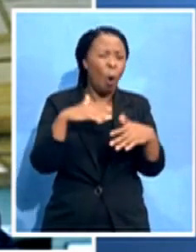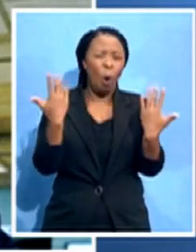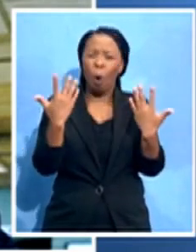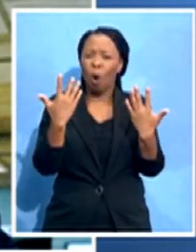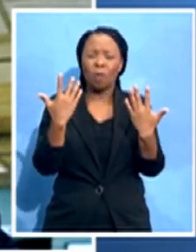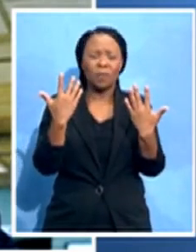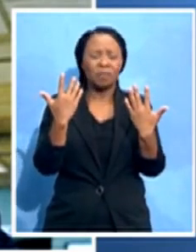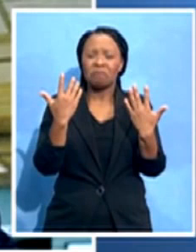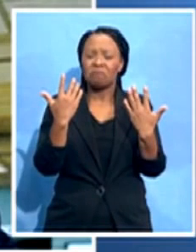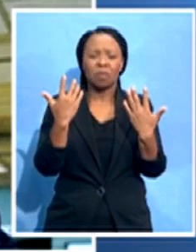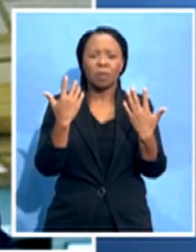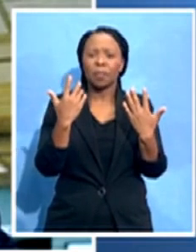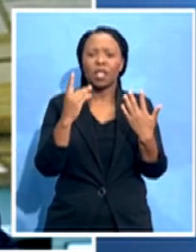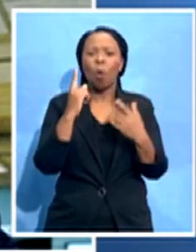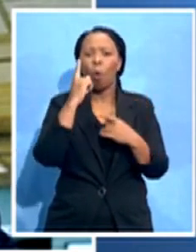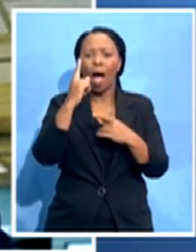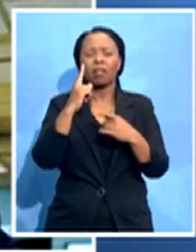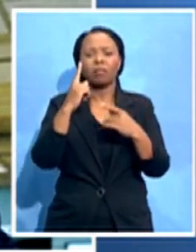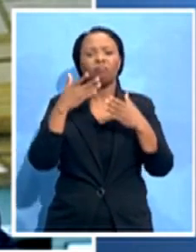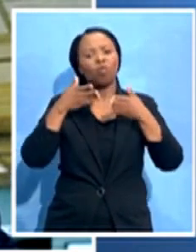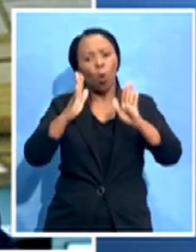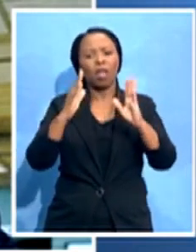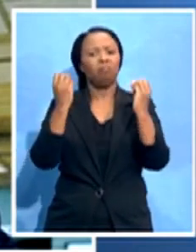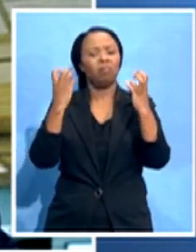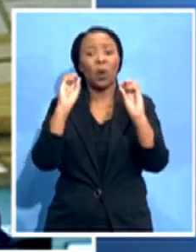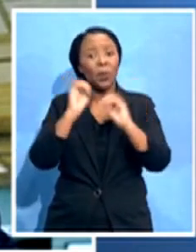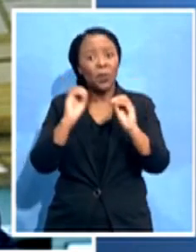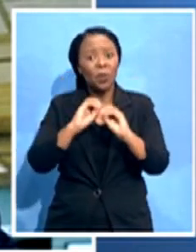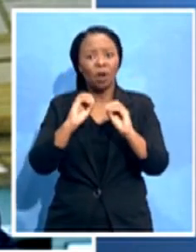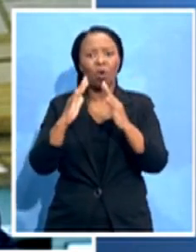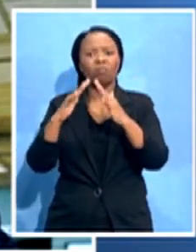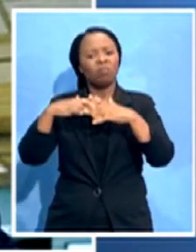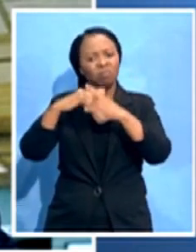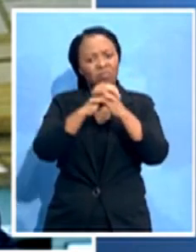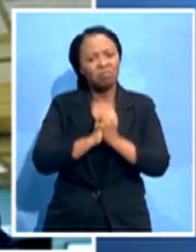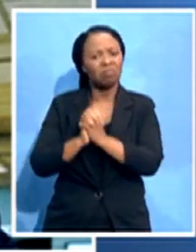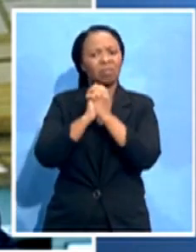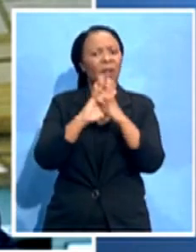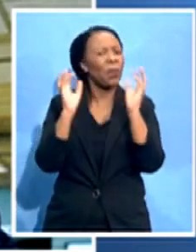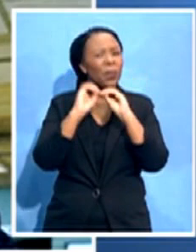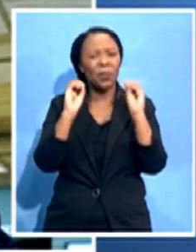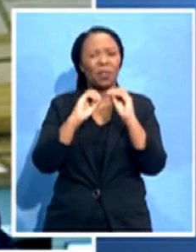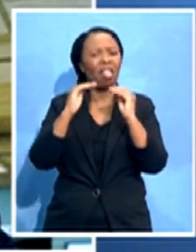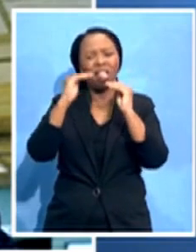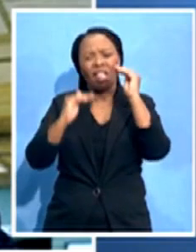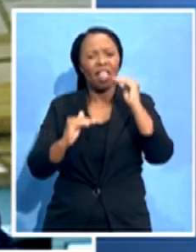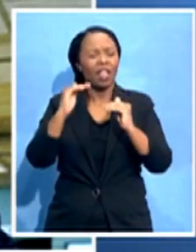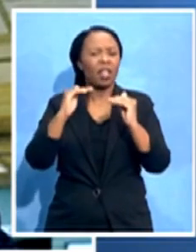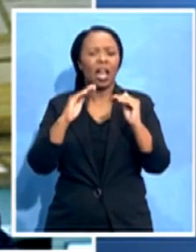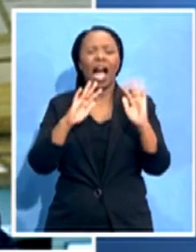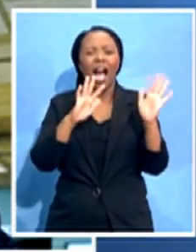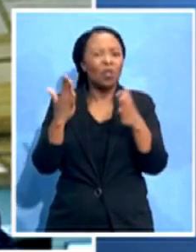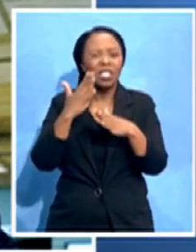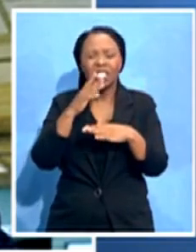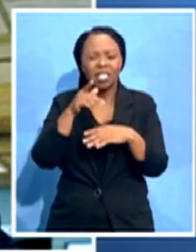are not working in unison in terms of how this thing needs to be handled, you will have